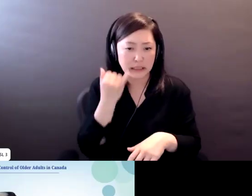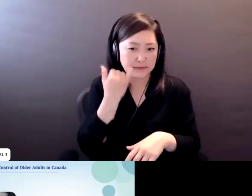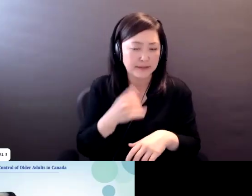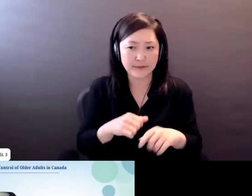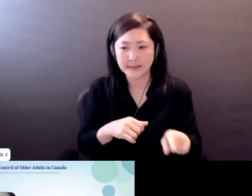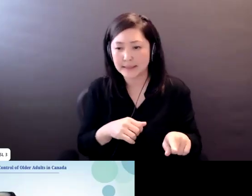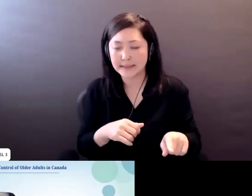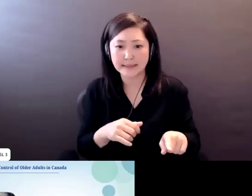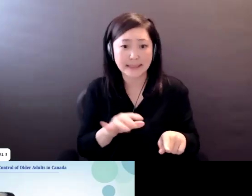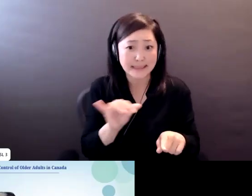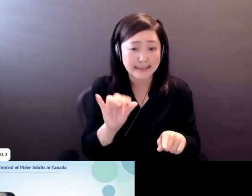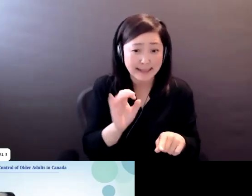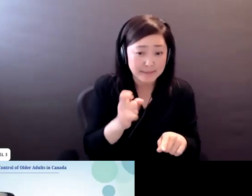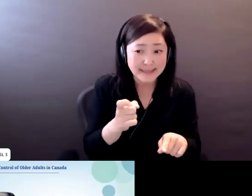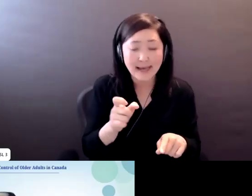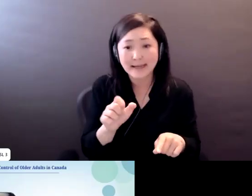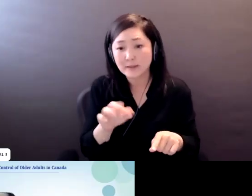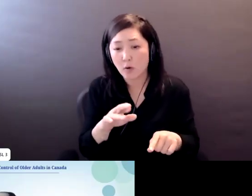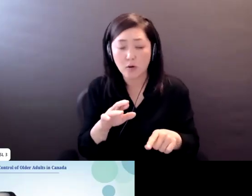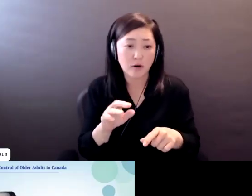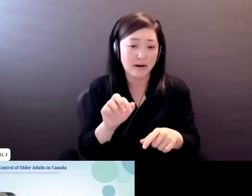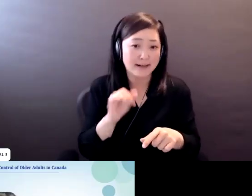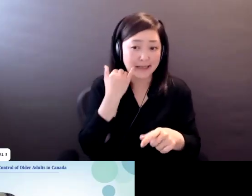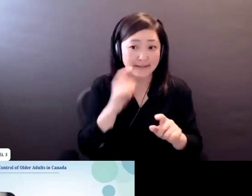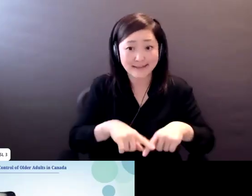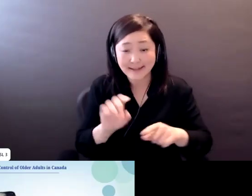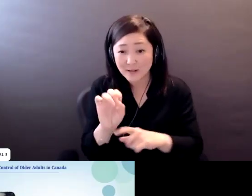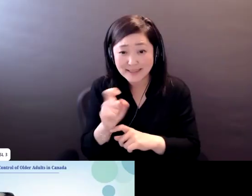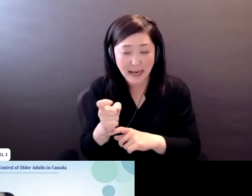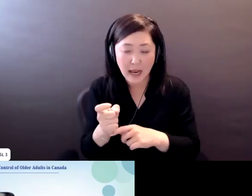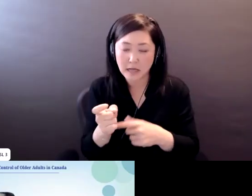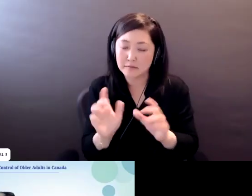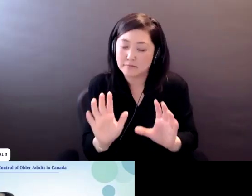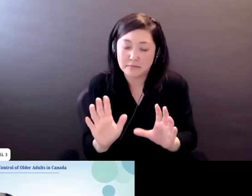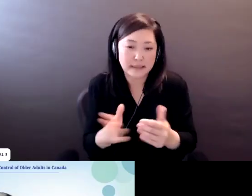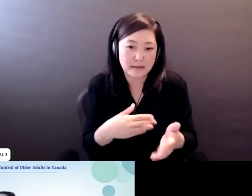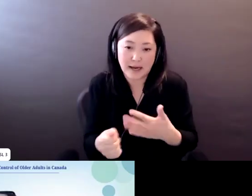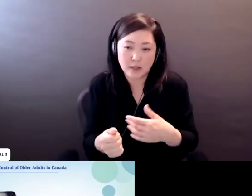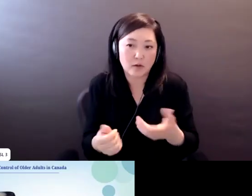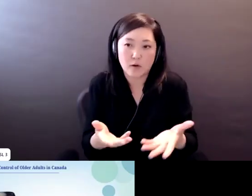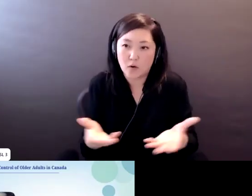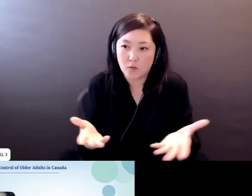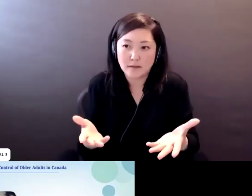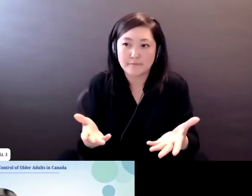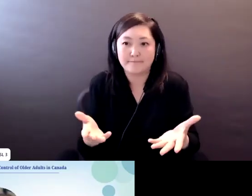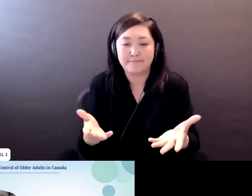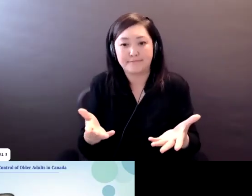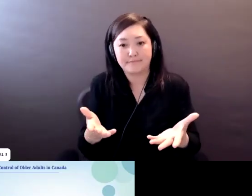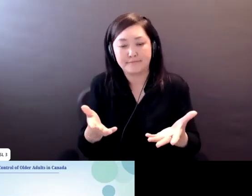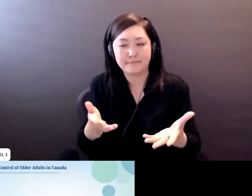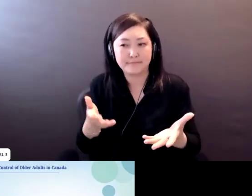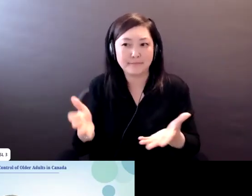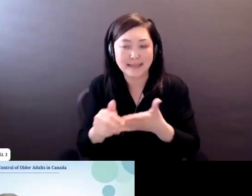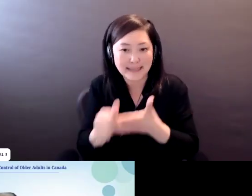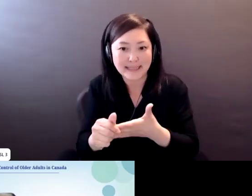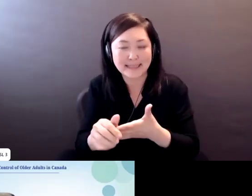gender-wise in that romantic relationship, is what provides the vehicle or the mechanism for this. Just like